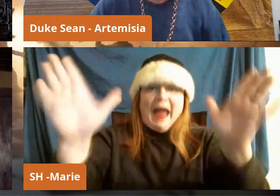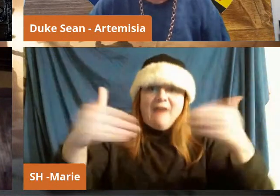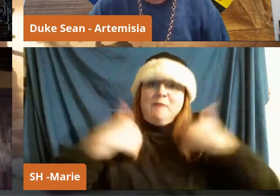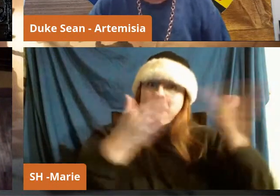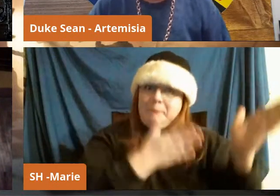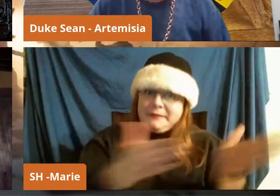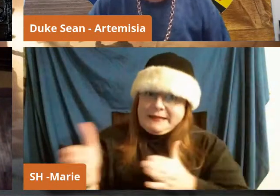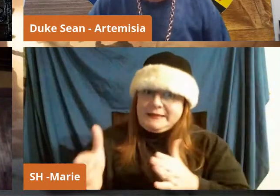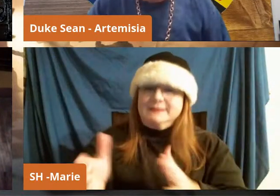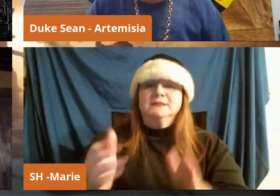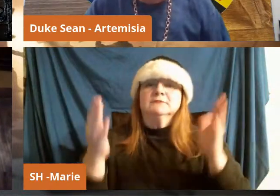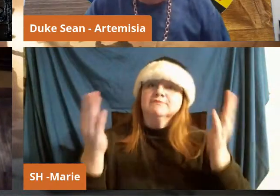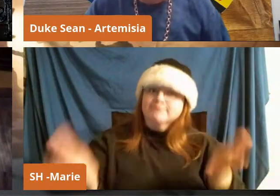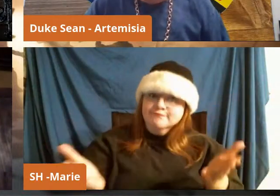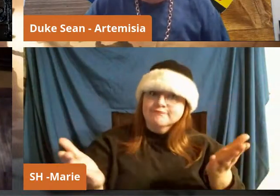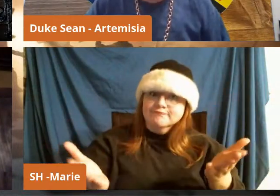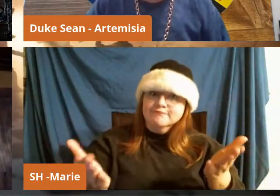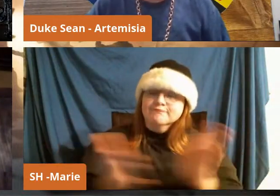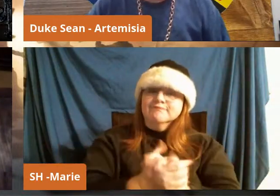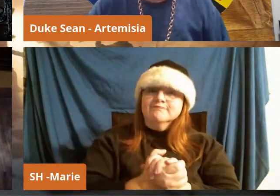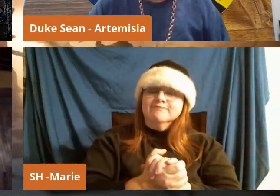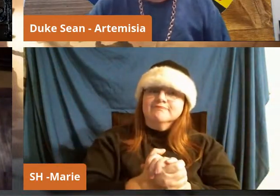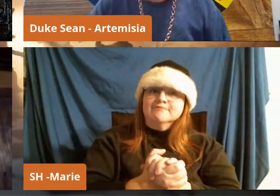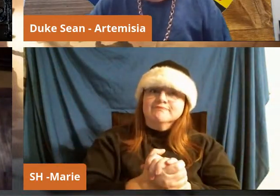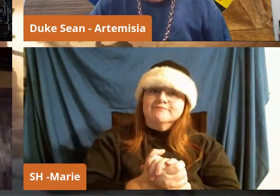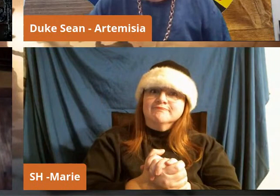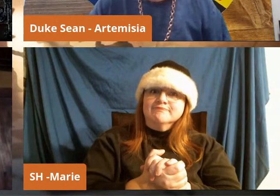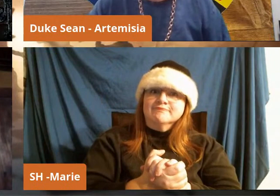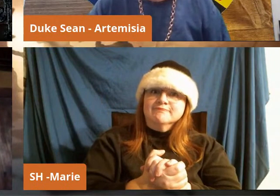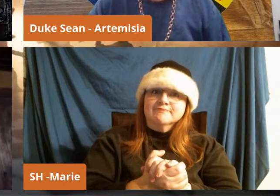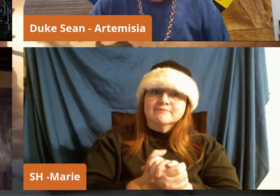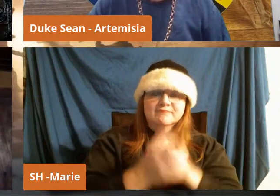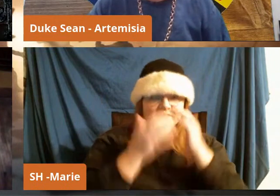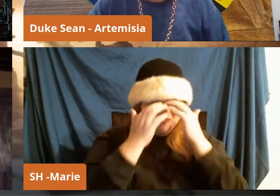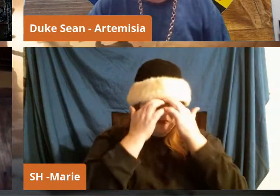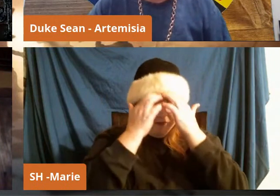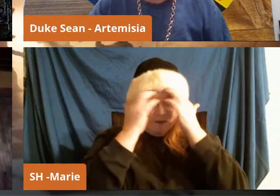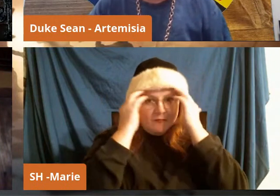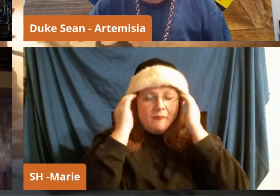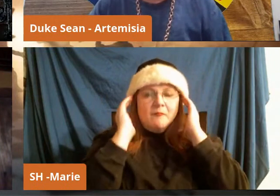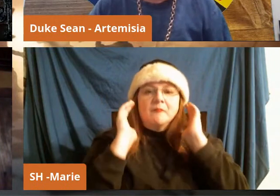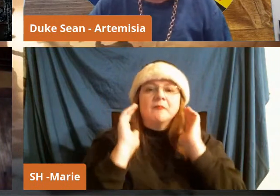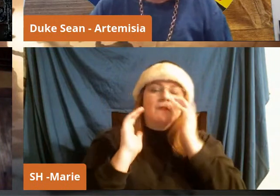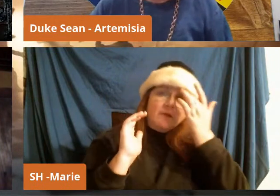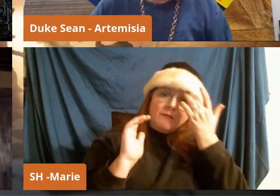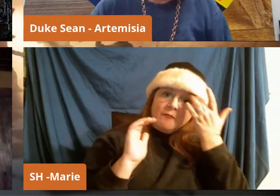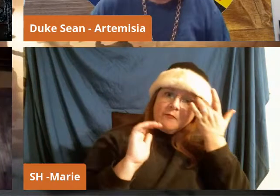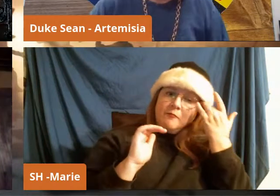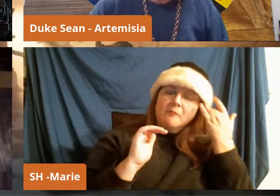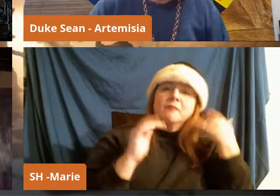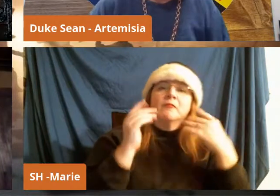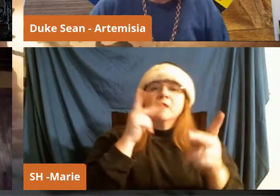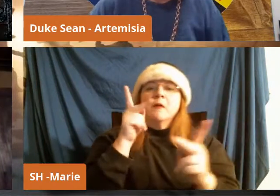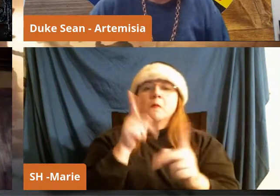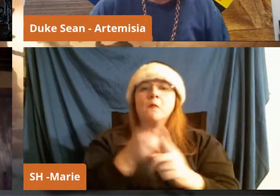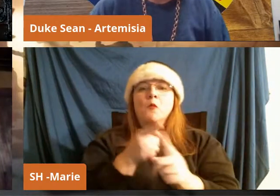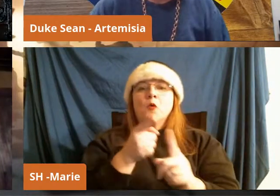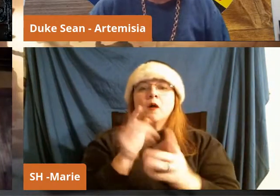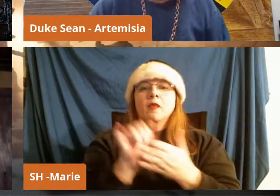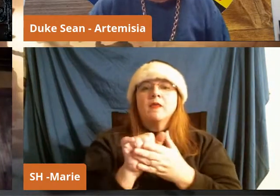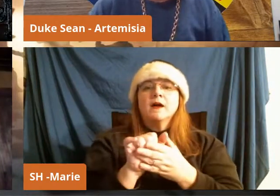Yeah, exactly. All right. Yeah, So, oh, go ahead, John. No, I was going to say that point that